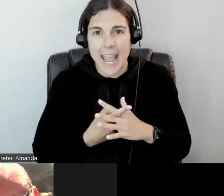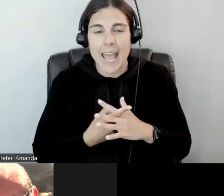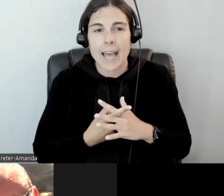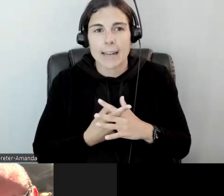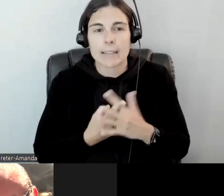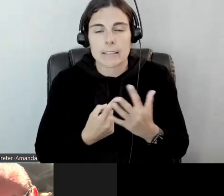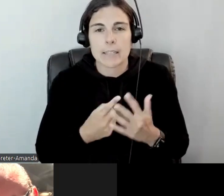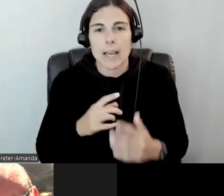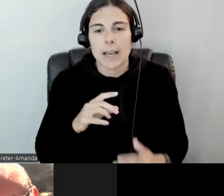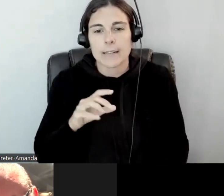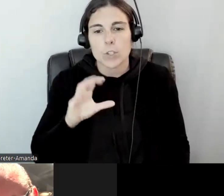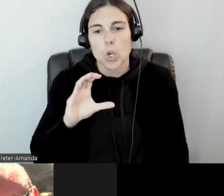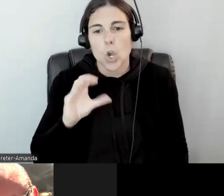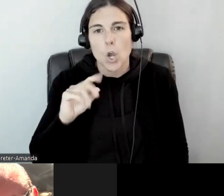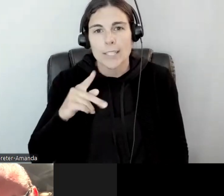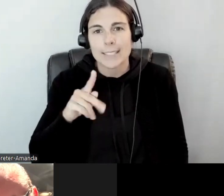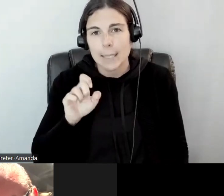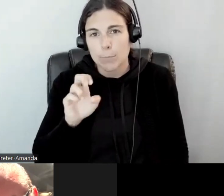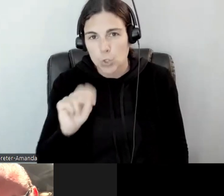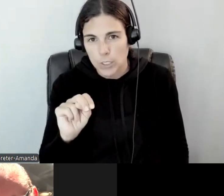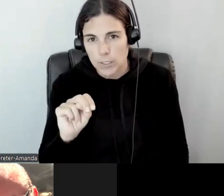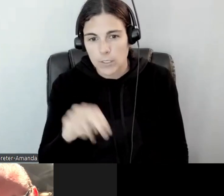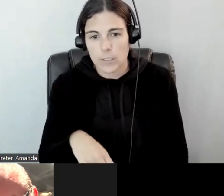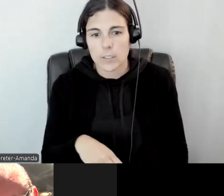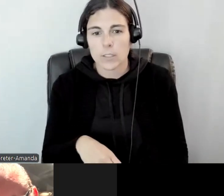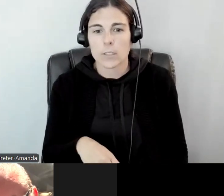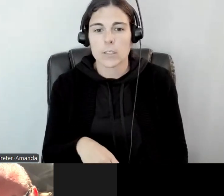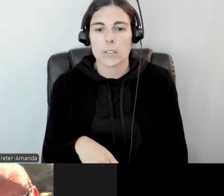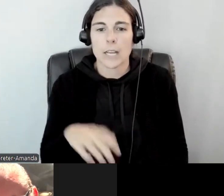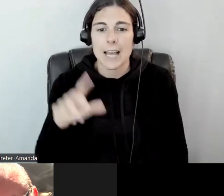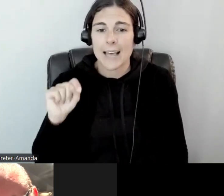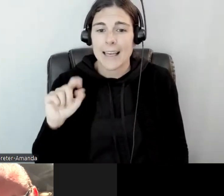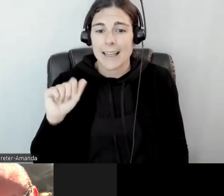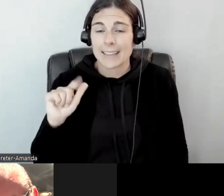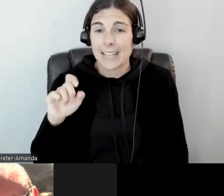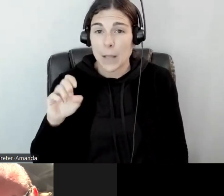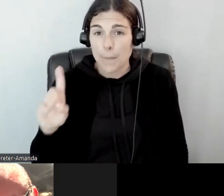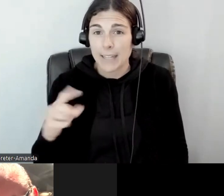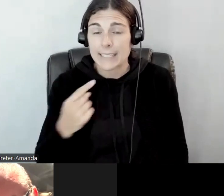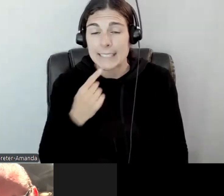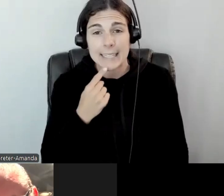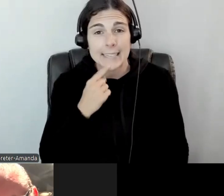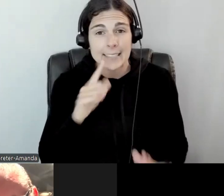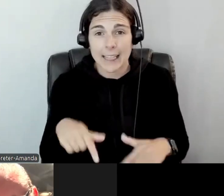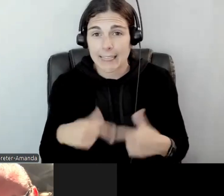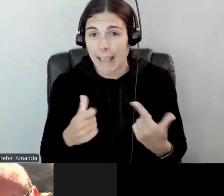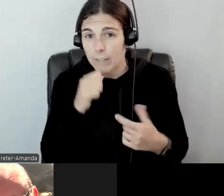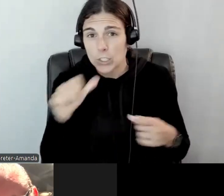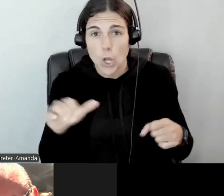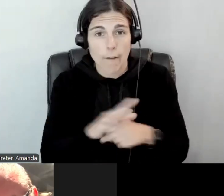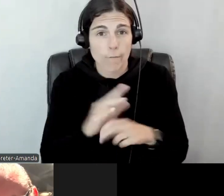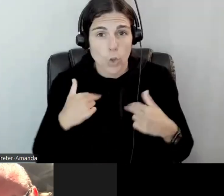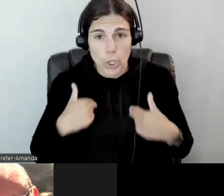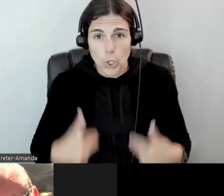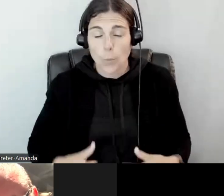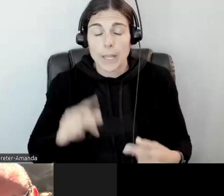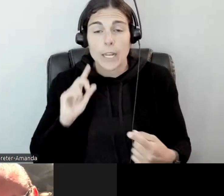Talmud talks about life not even necessarily being considered fully human